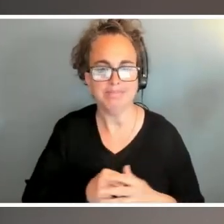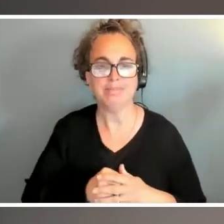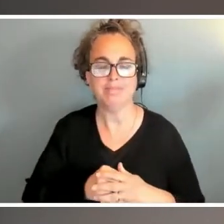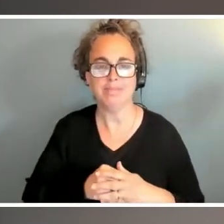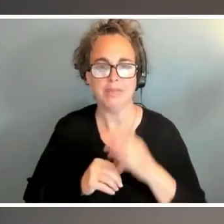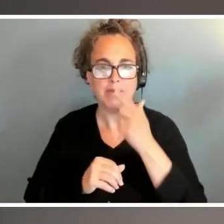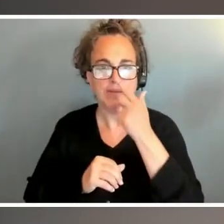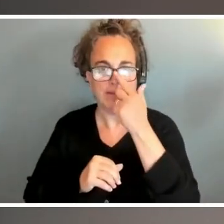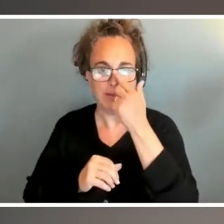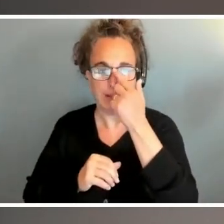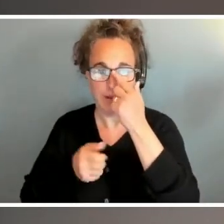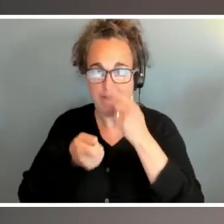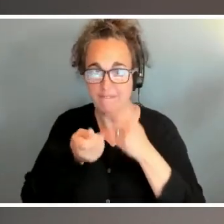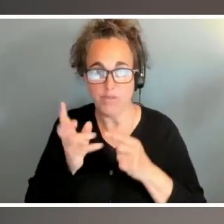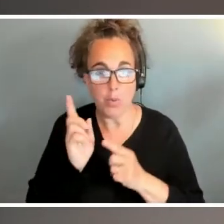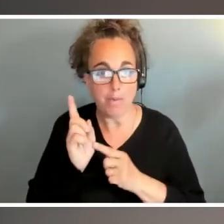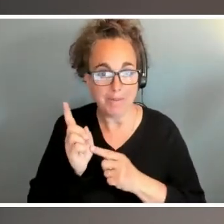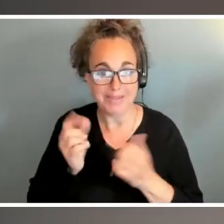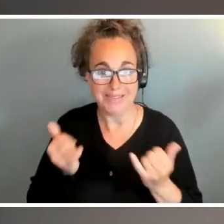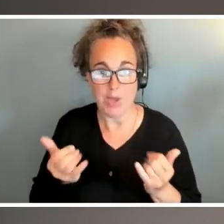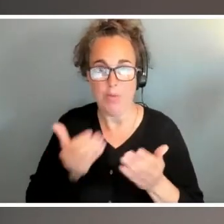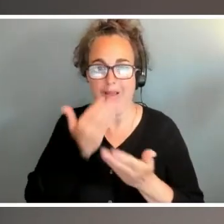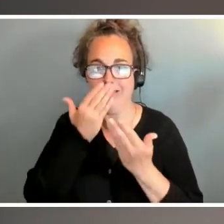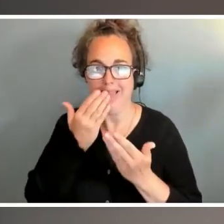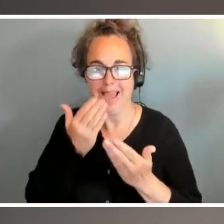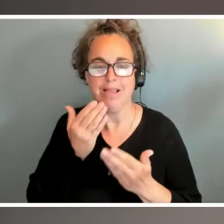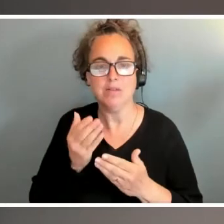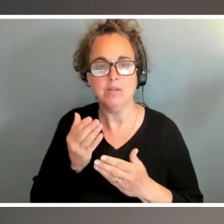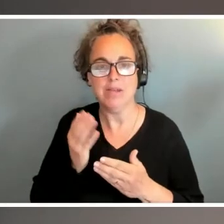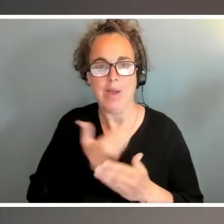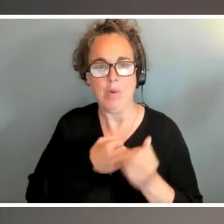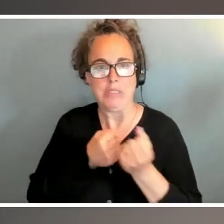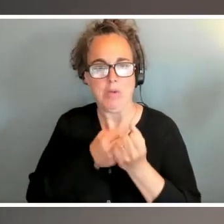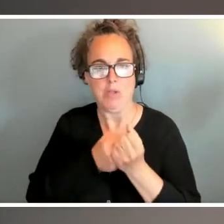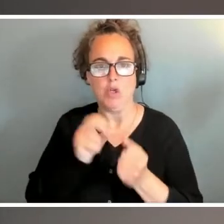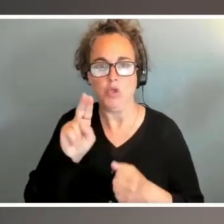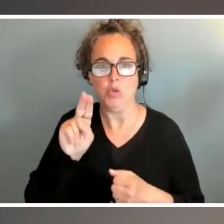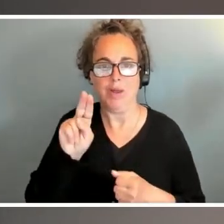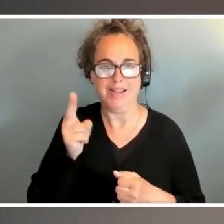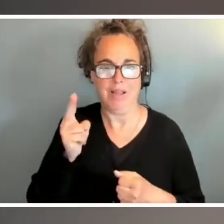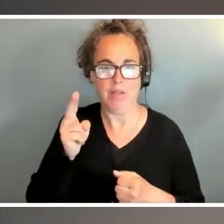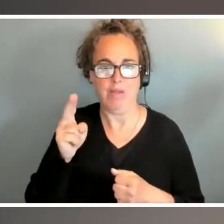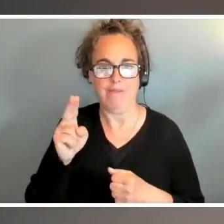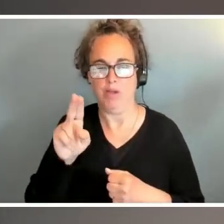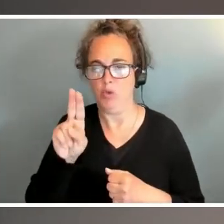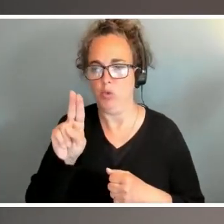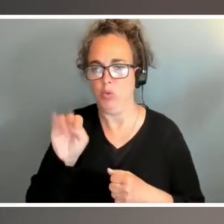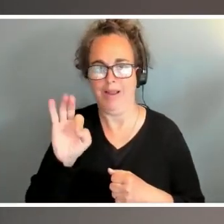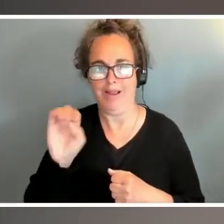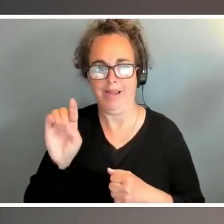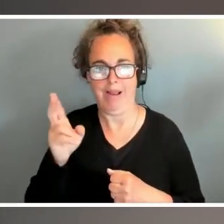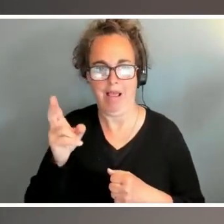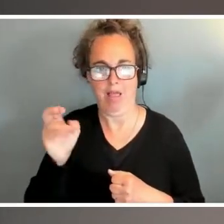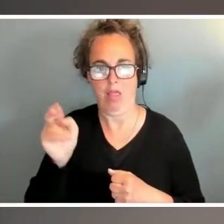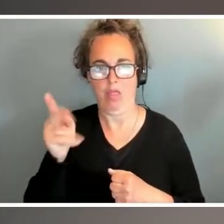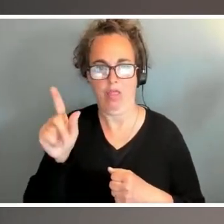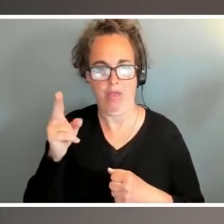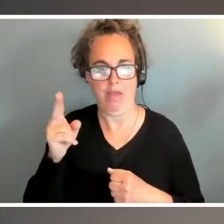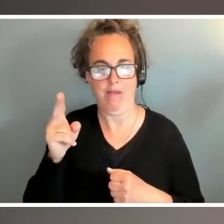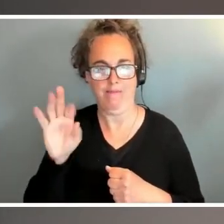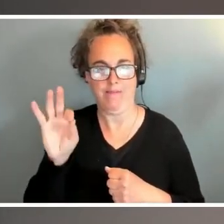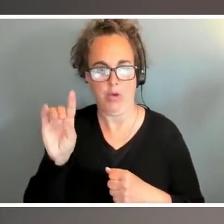a few minutes to again thank our sponsors, the United Health Foundation, the Dr. George Rust Endowed Research Fund, and the